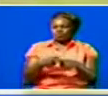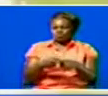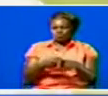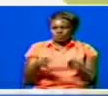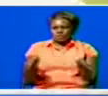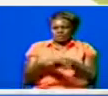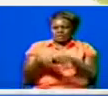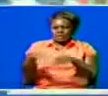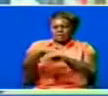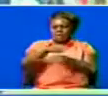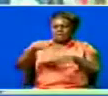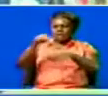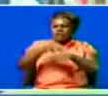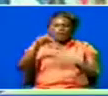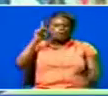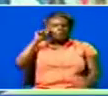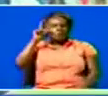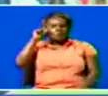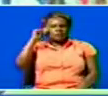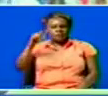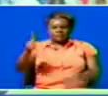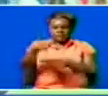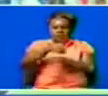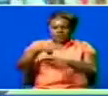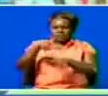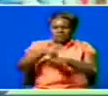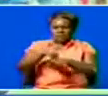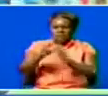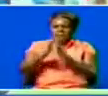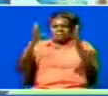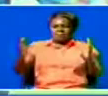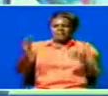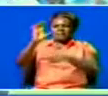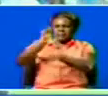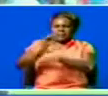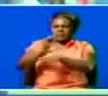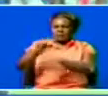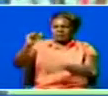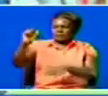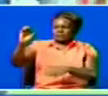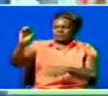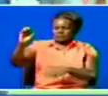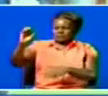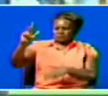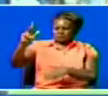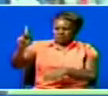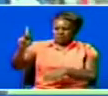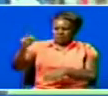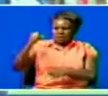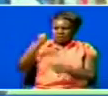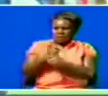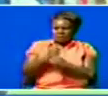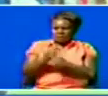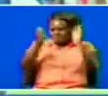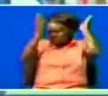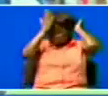as a nation. Mombasa Diocese is the mother of all churches for the Anglican community, and the major task for